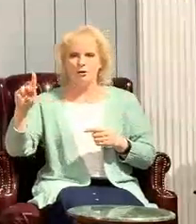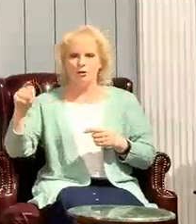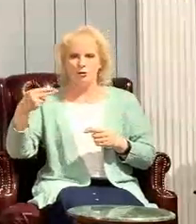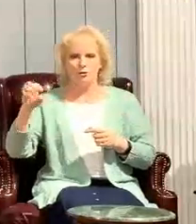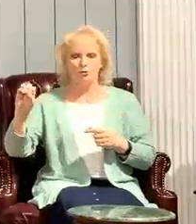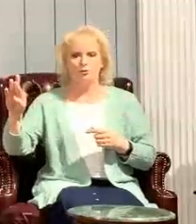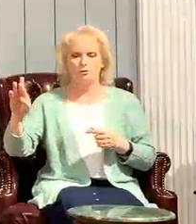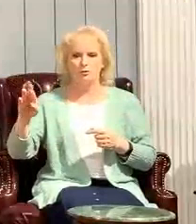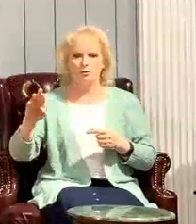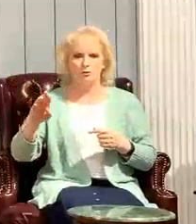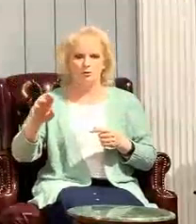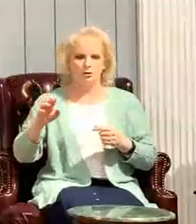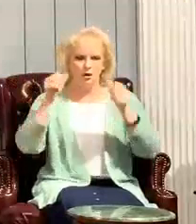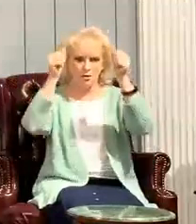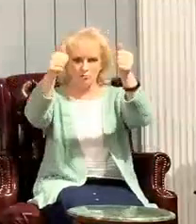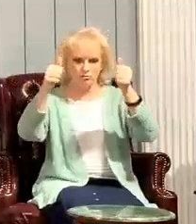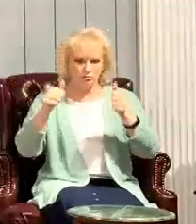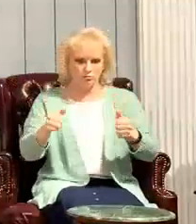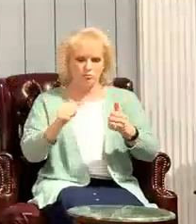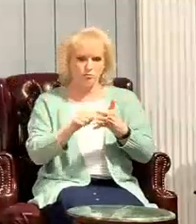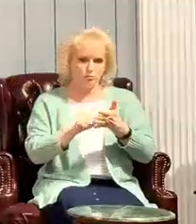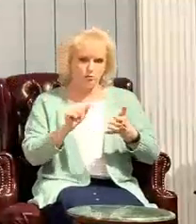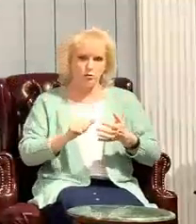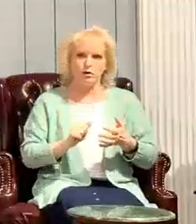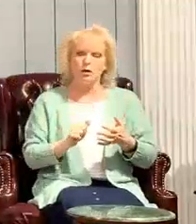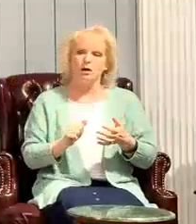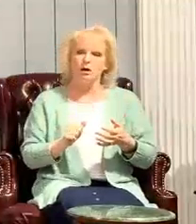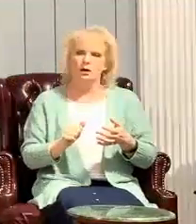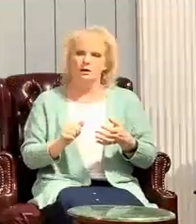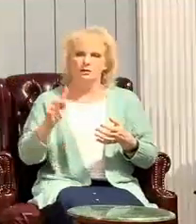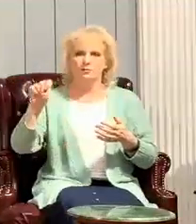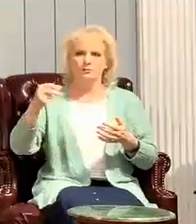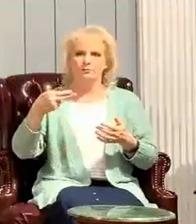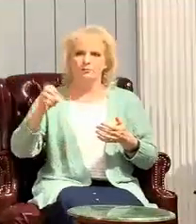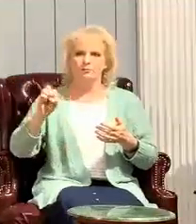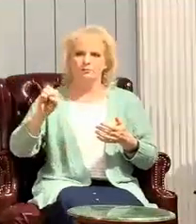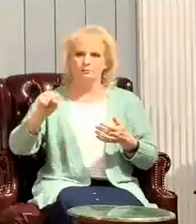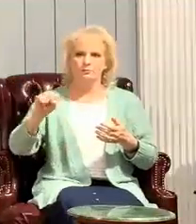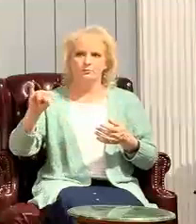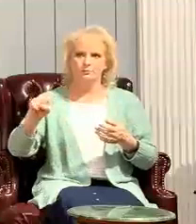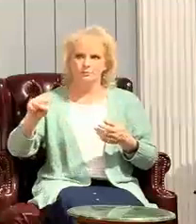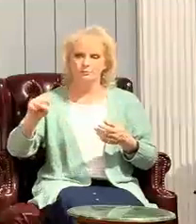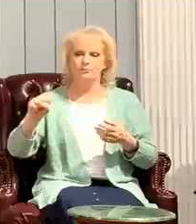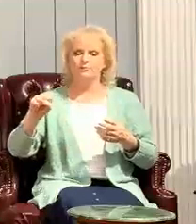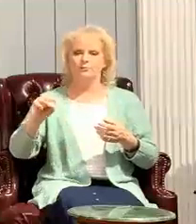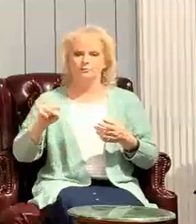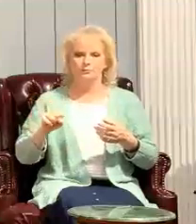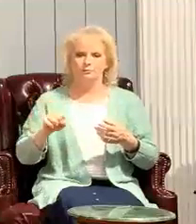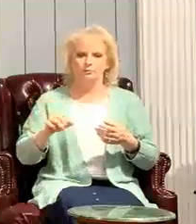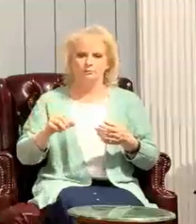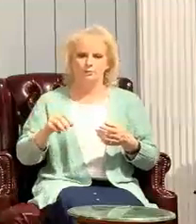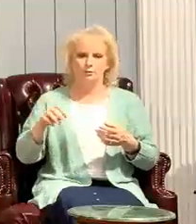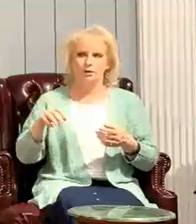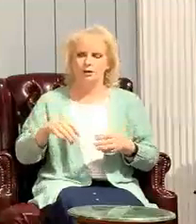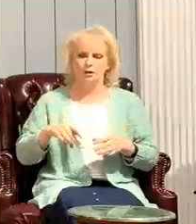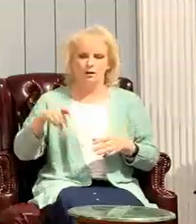95 theses up on the wall of the door of the chapel at Wittenberg, and the Pope got after him, and the Pope is going to kick